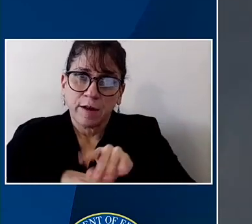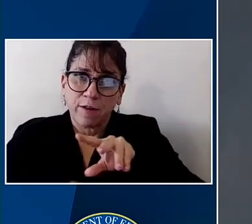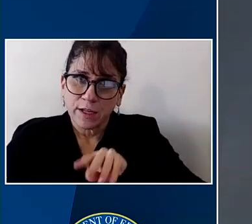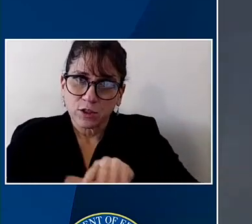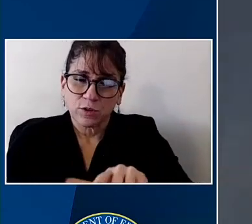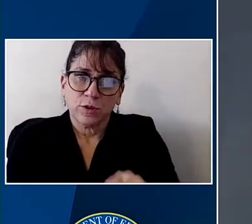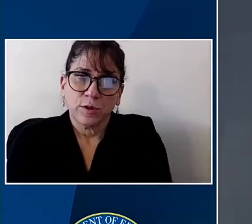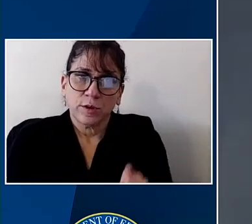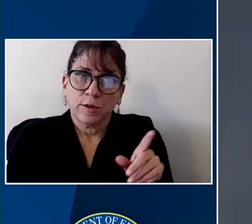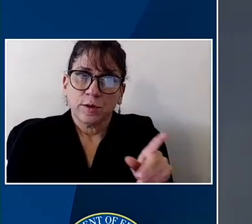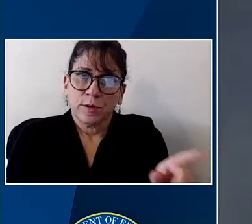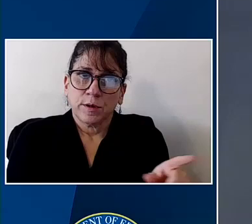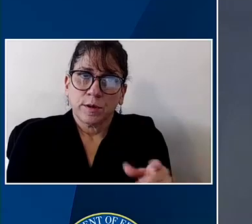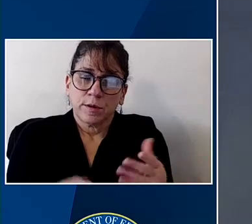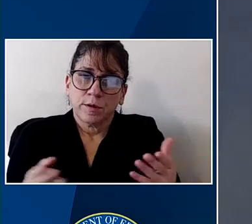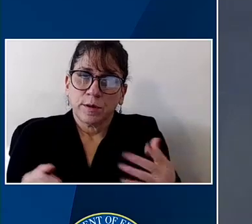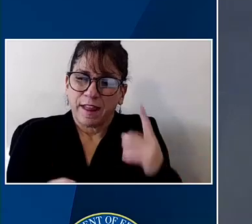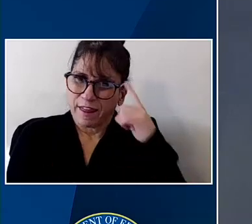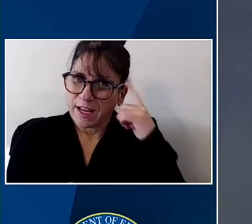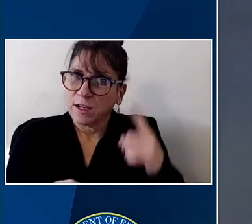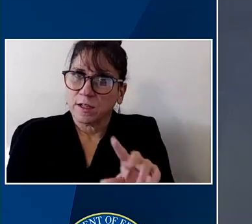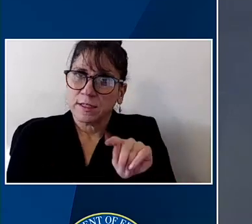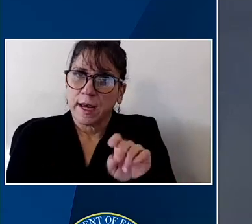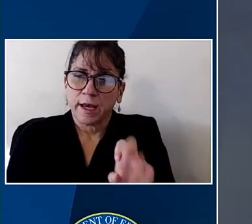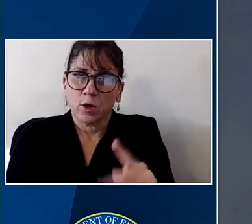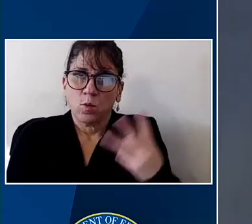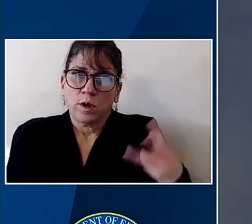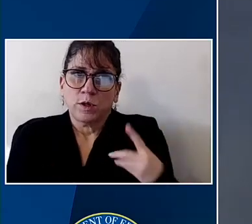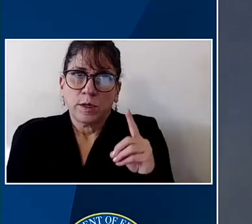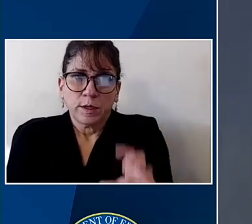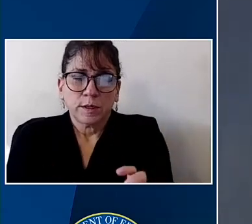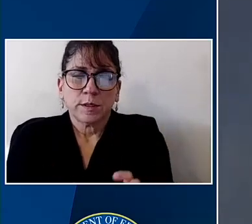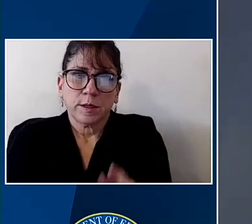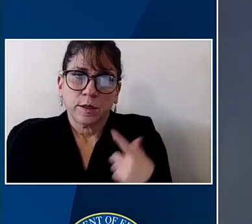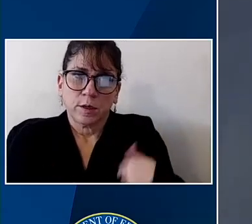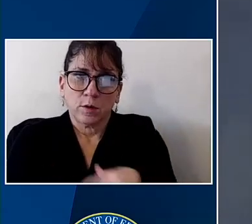think tank in Washington, D.C. Third Way strongly